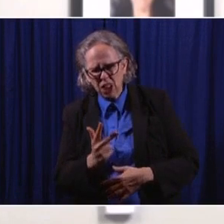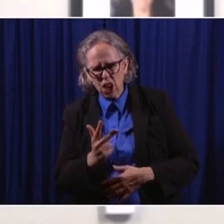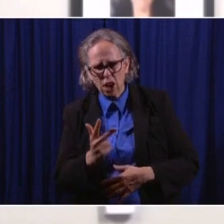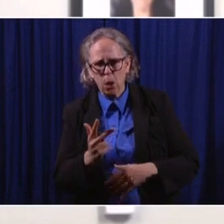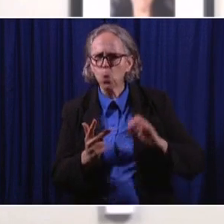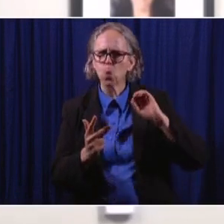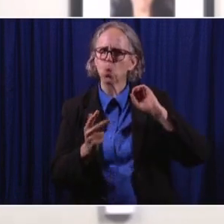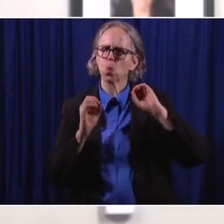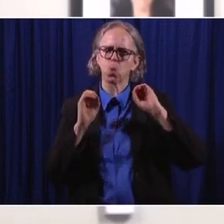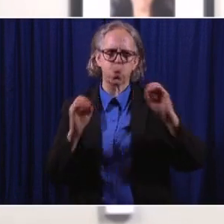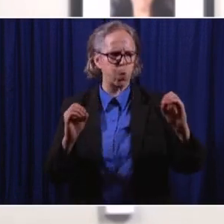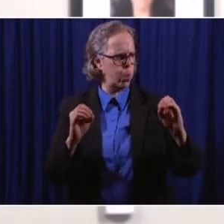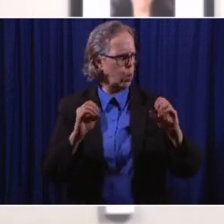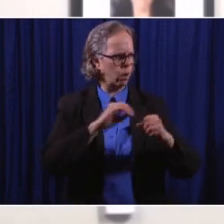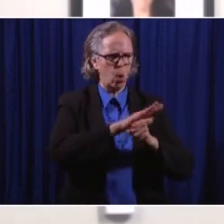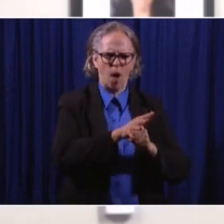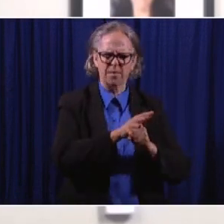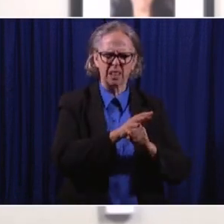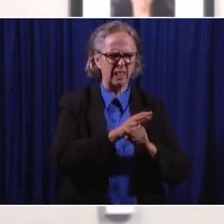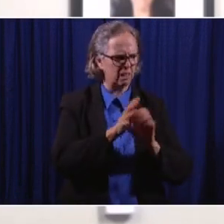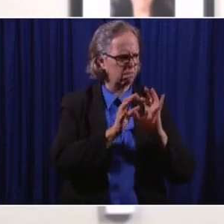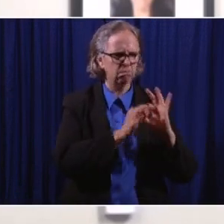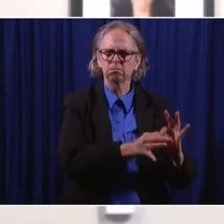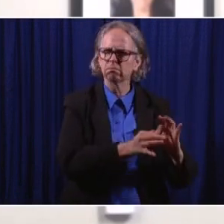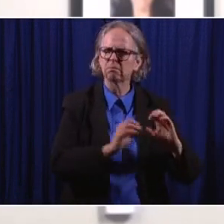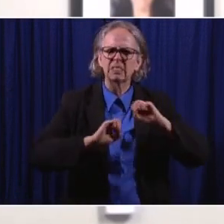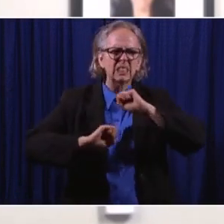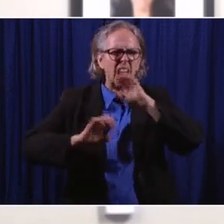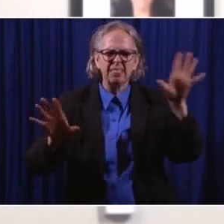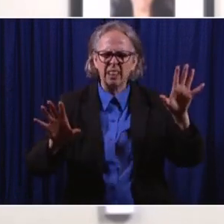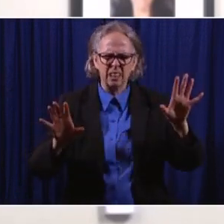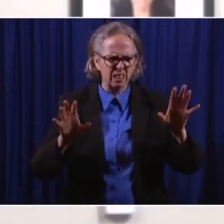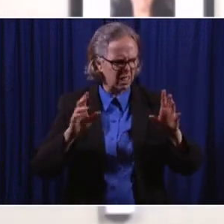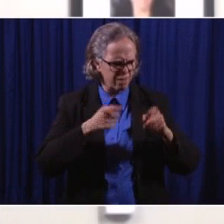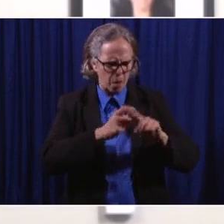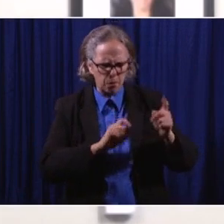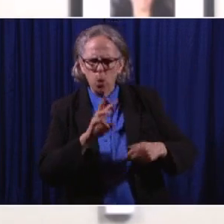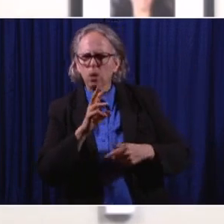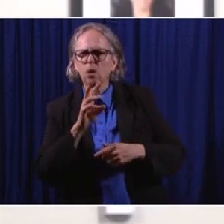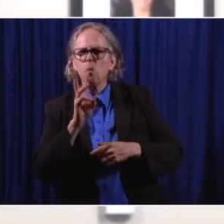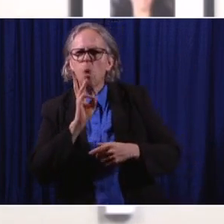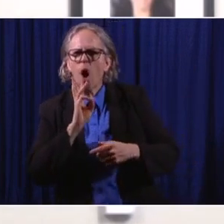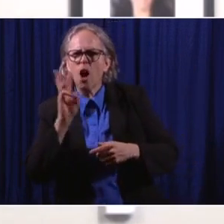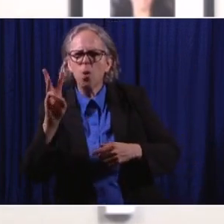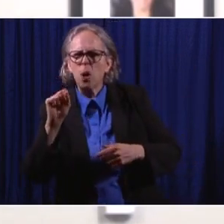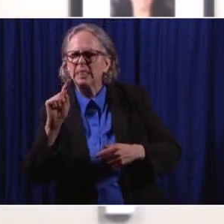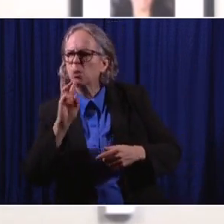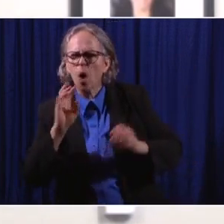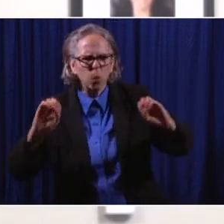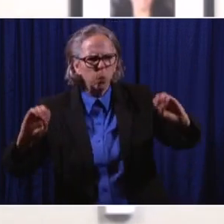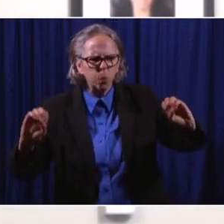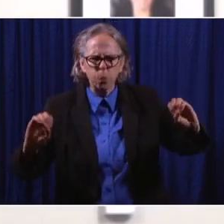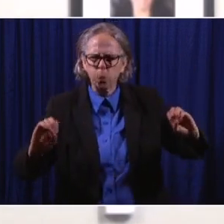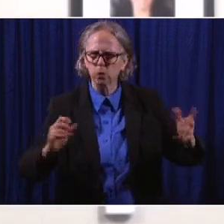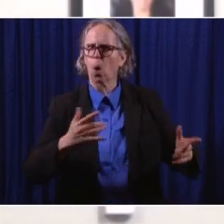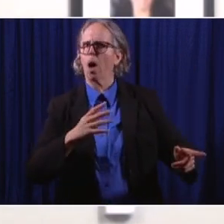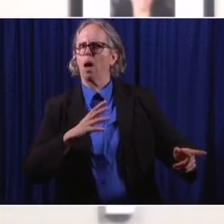nor with their incarcerated adult testing, which is great. And then, the next thing we're going to be doing